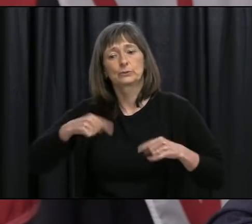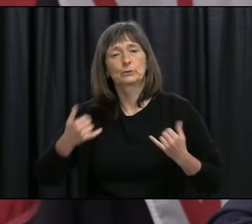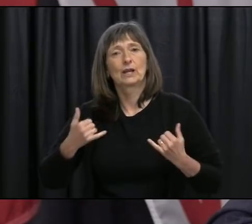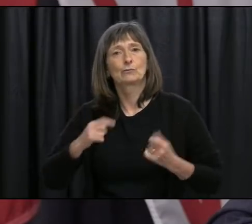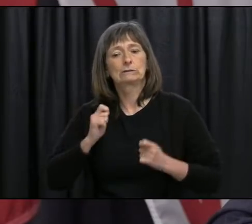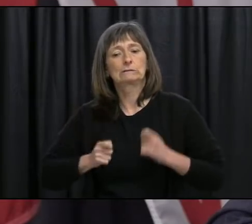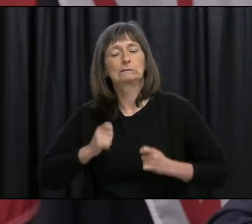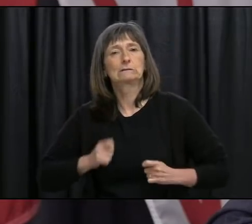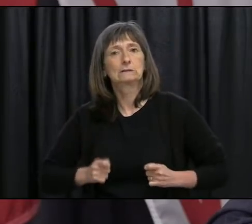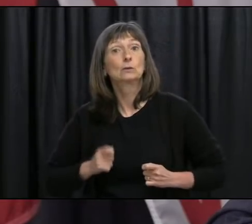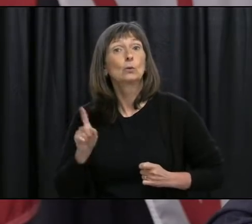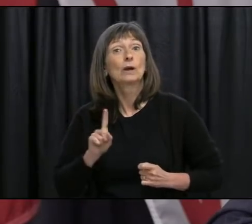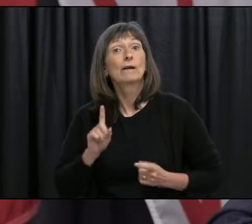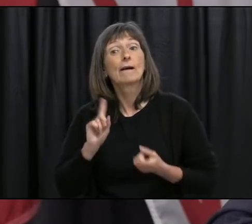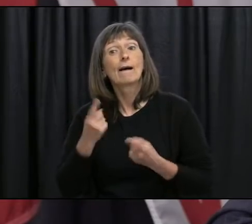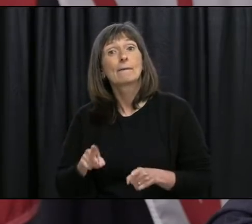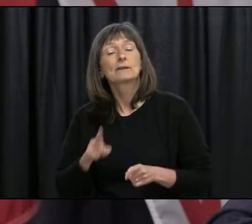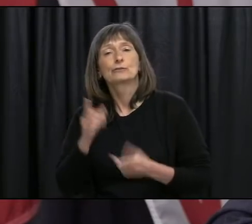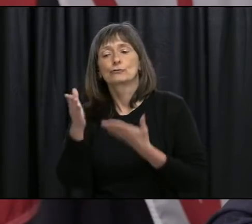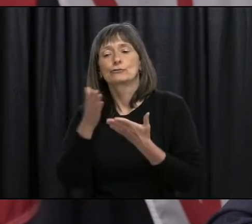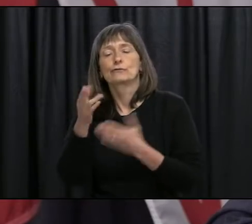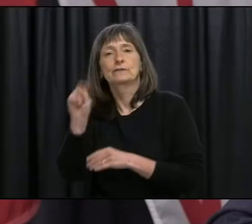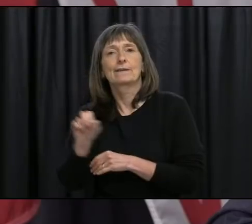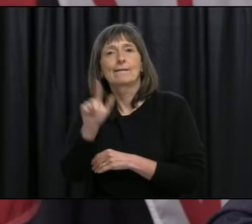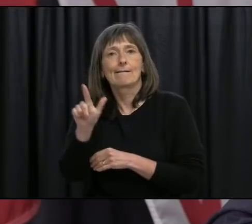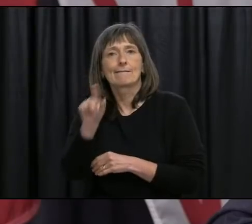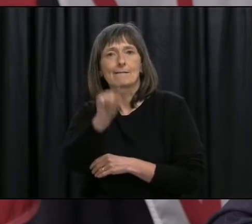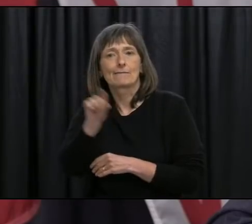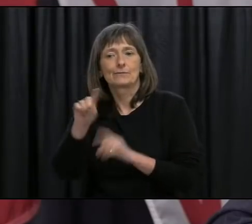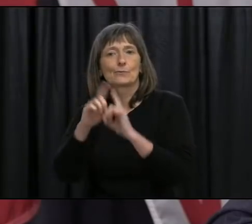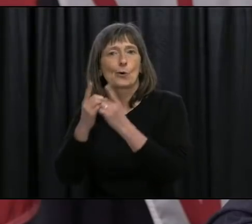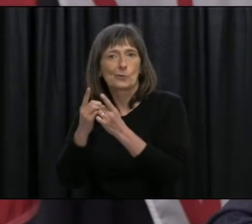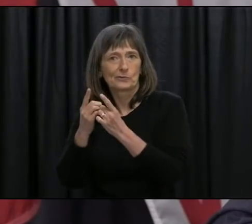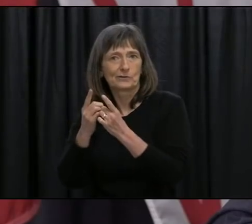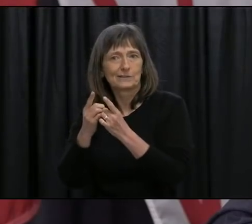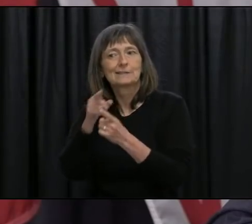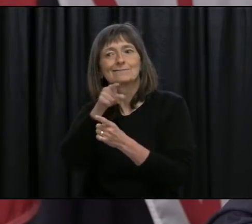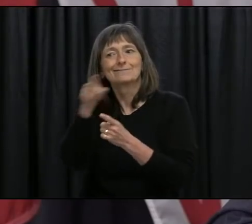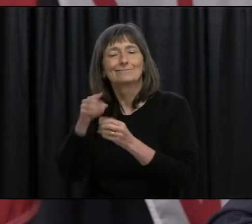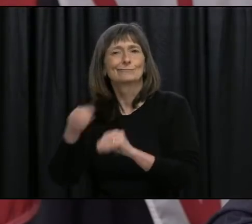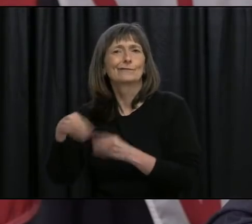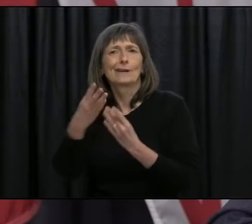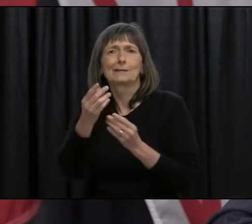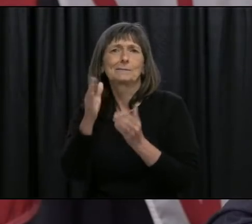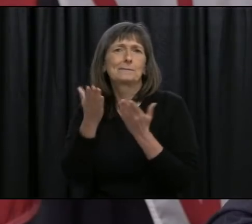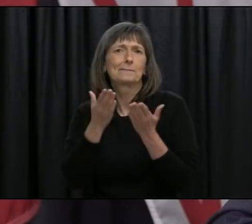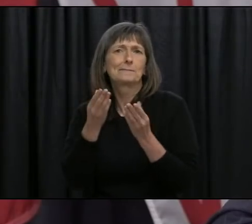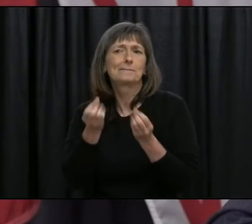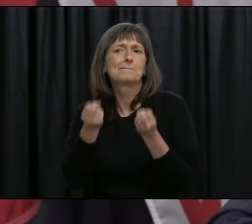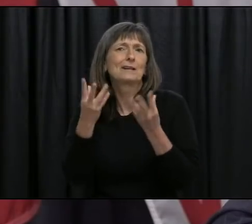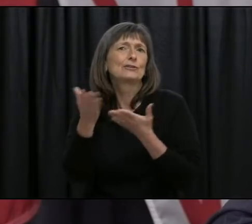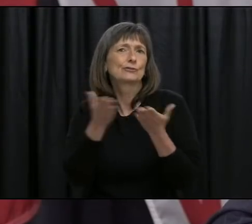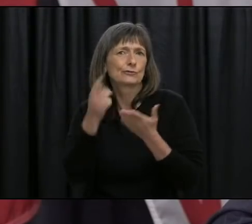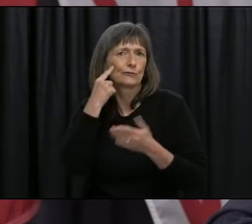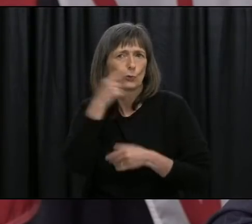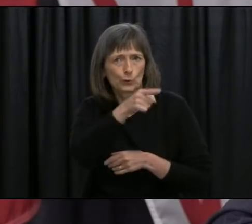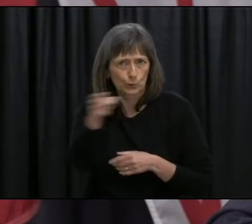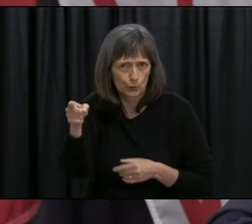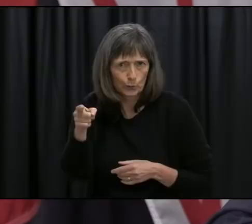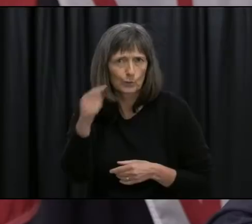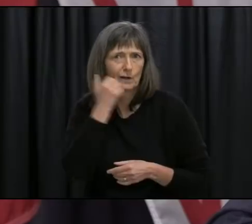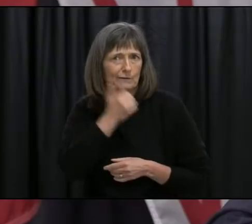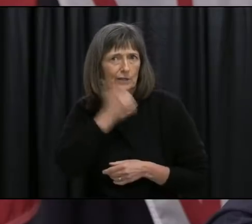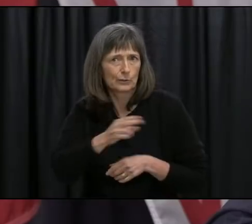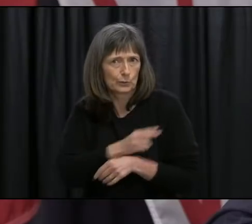at Service NL, and this is a department within government that provides many services that you use on a